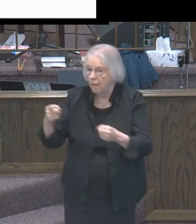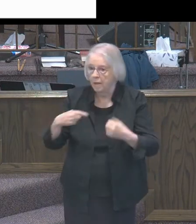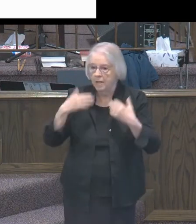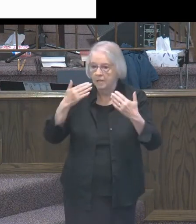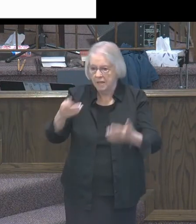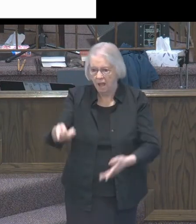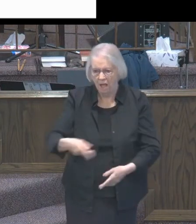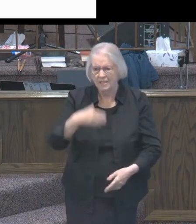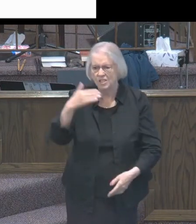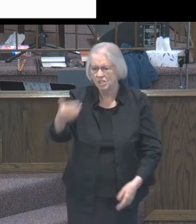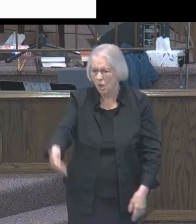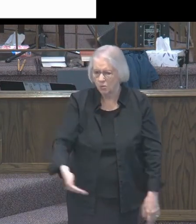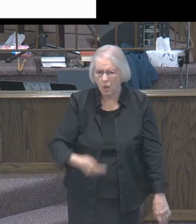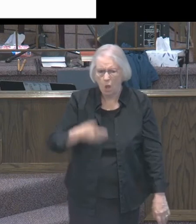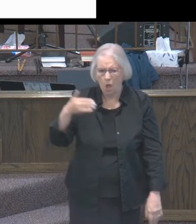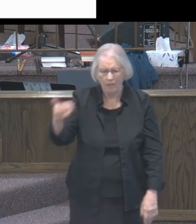This is what Jesus is saying.